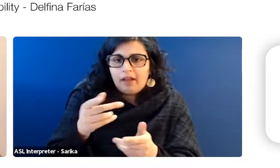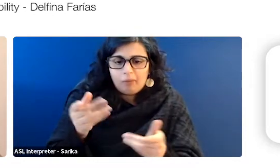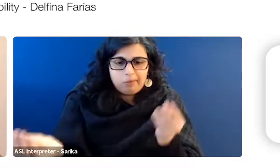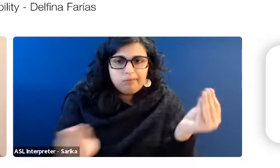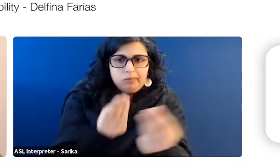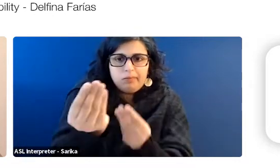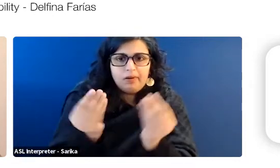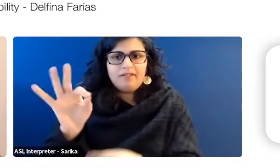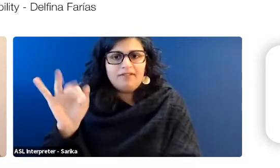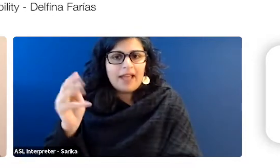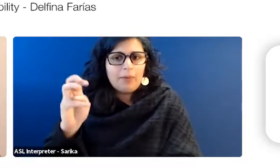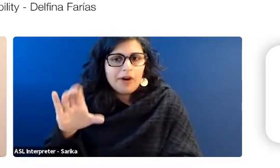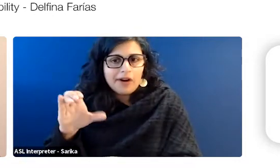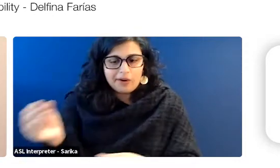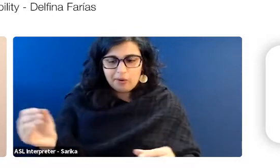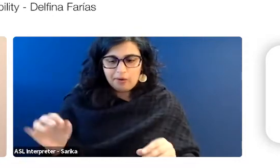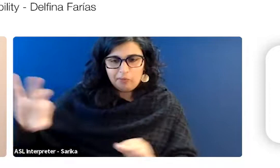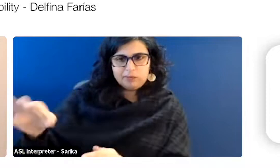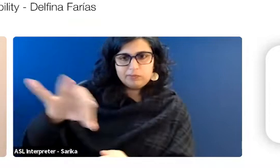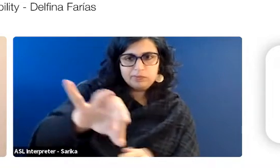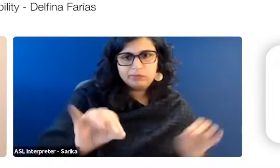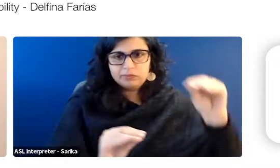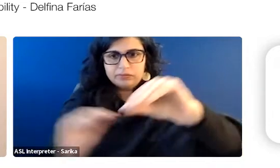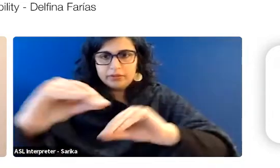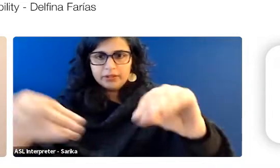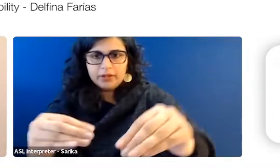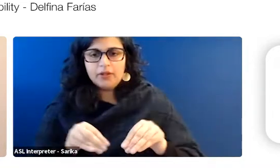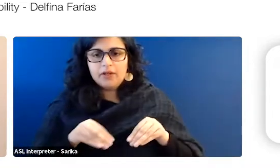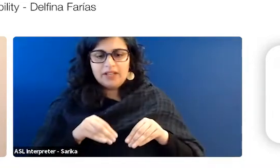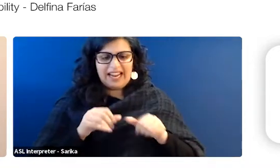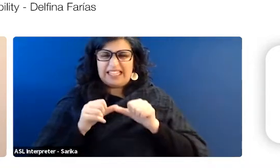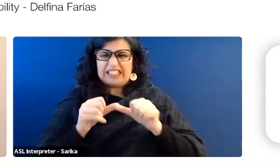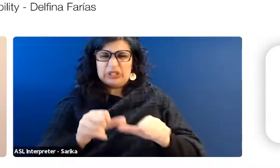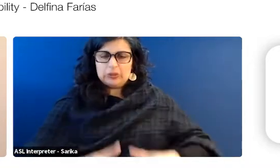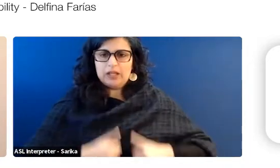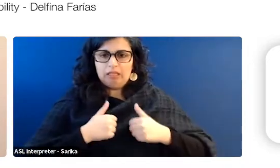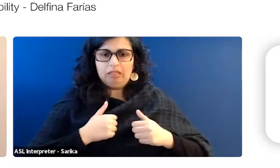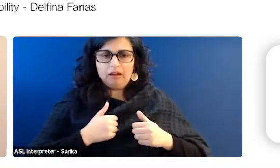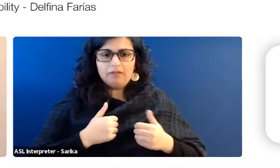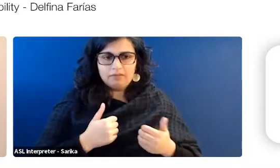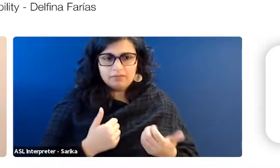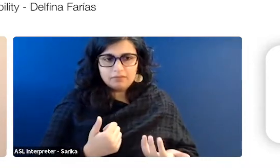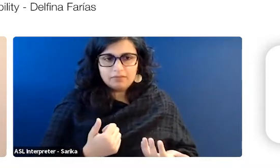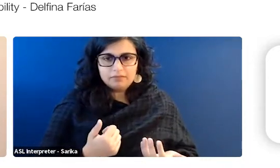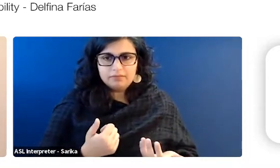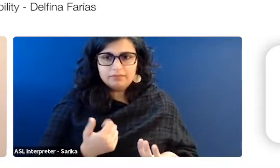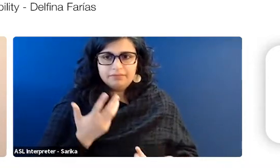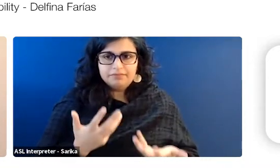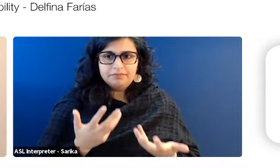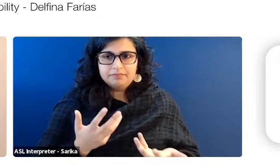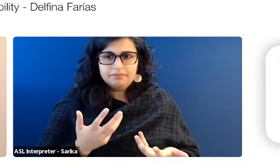just in a way can continue the life cycle of those little pieces that may not necessarily be able to